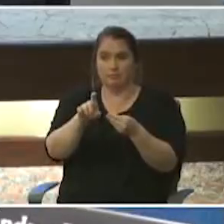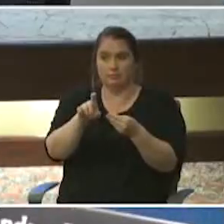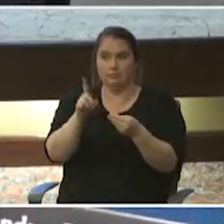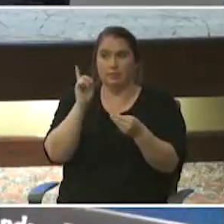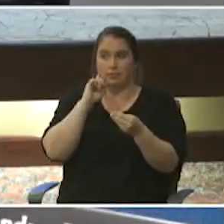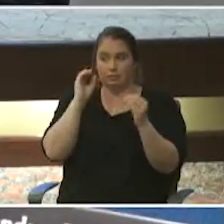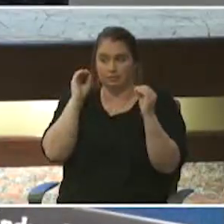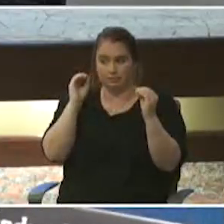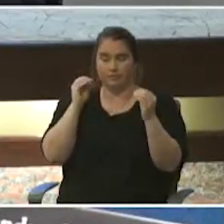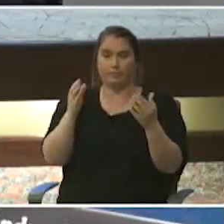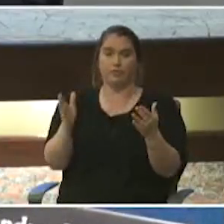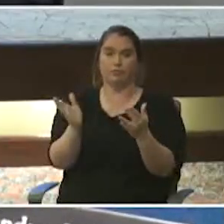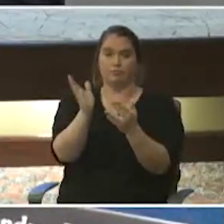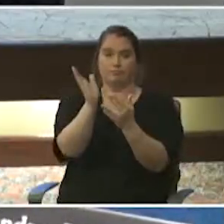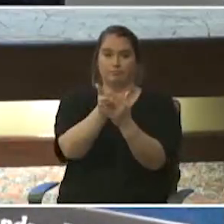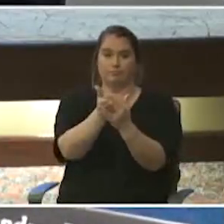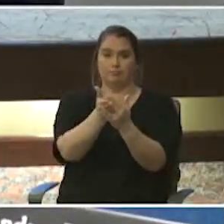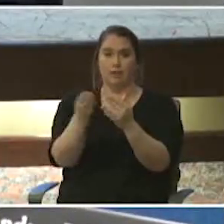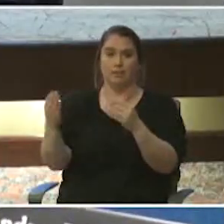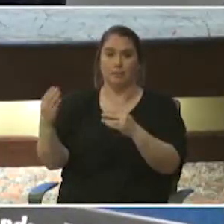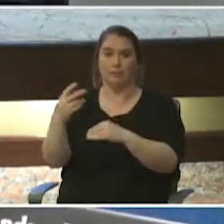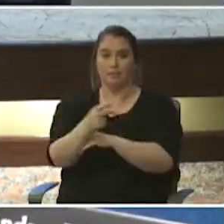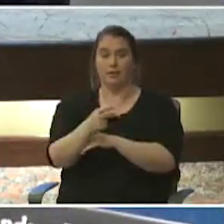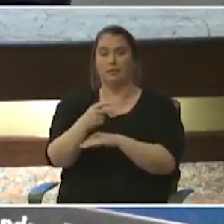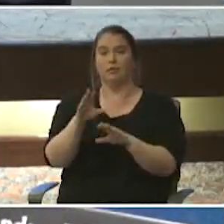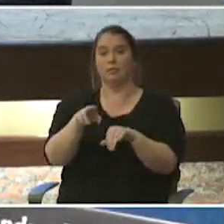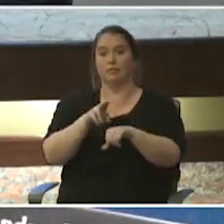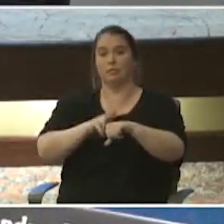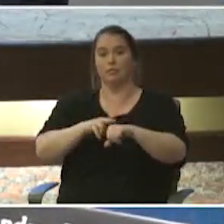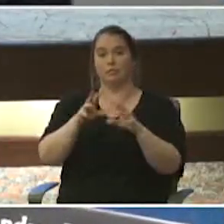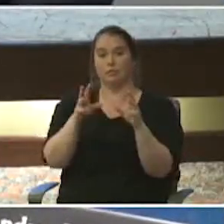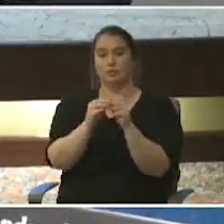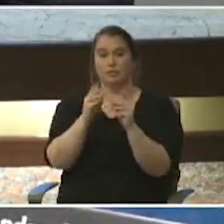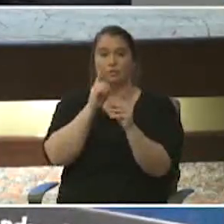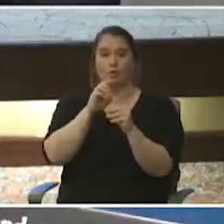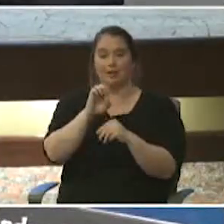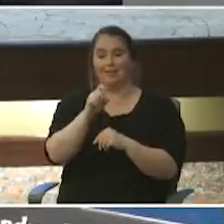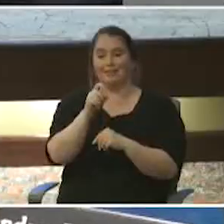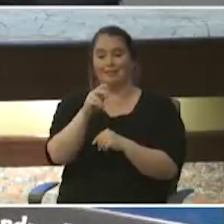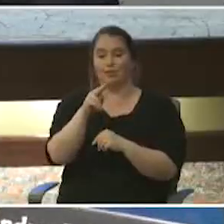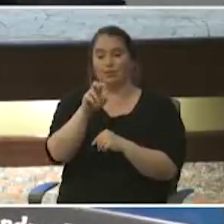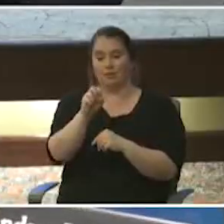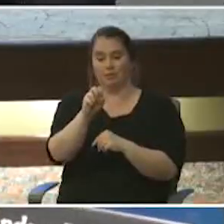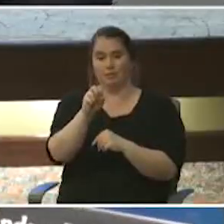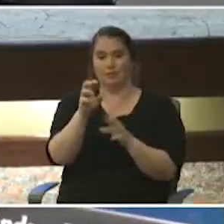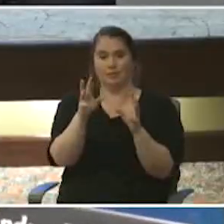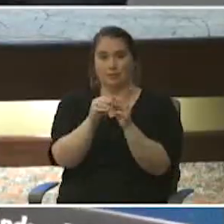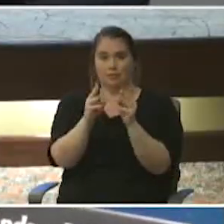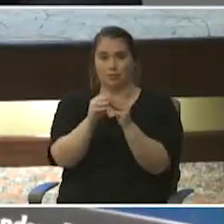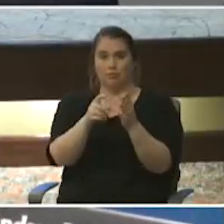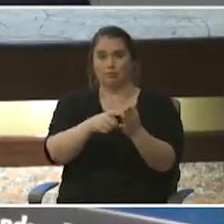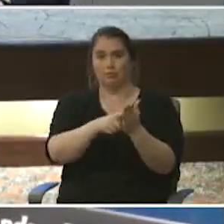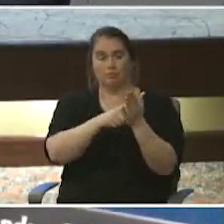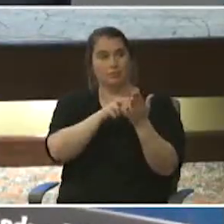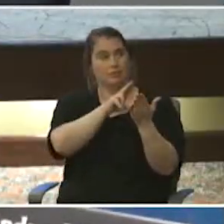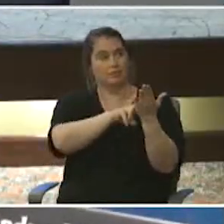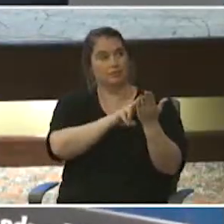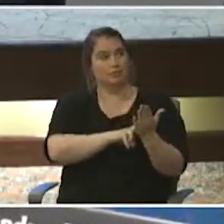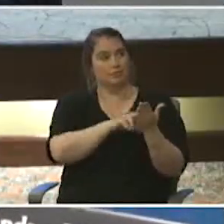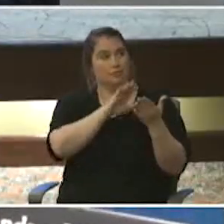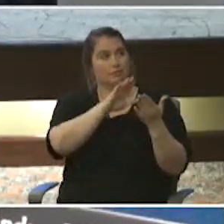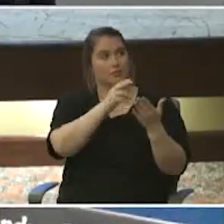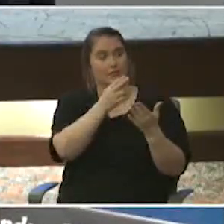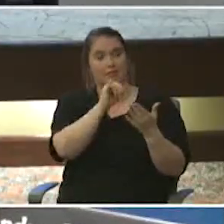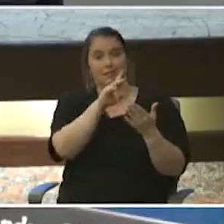we will now recess the work session and reconvene the regular session for executive session. Is read into the record by the City Secretary Hicks